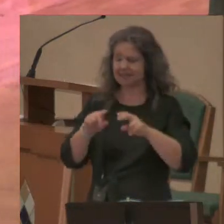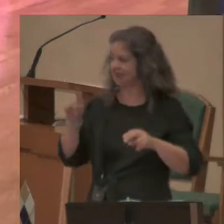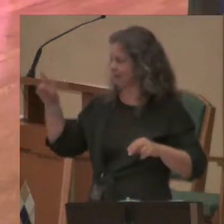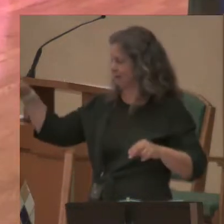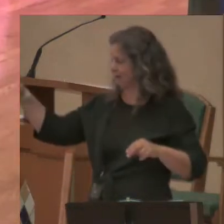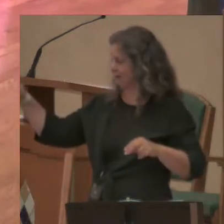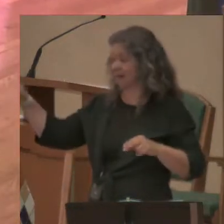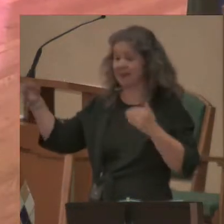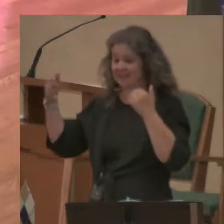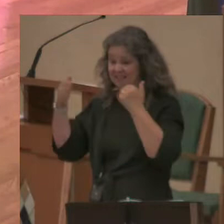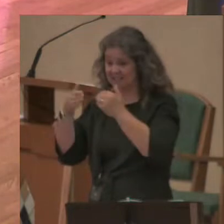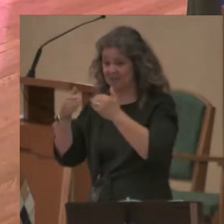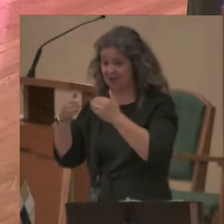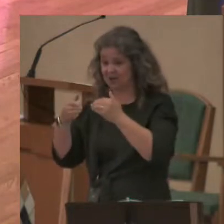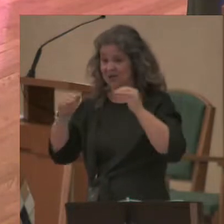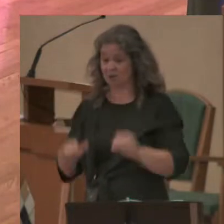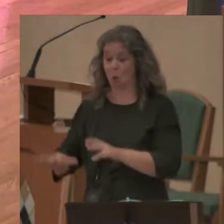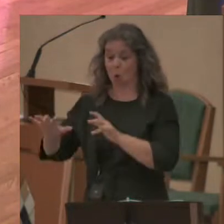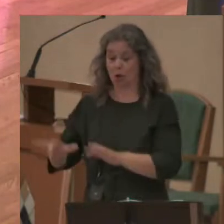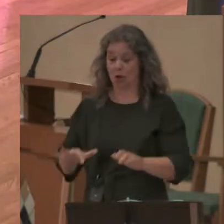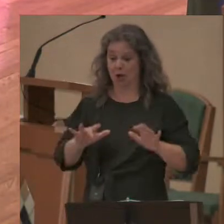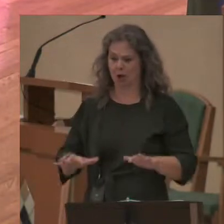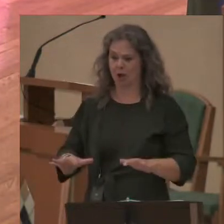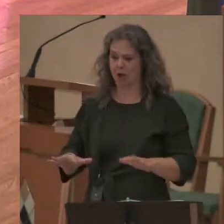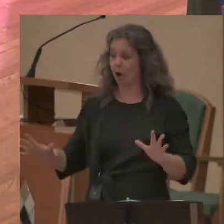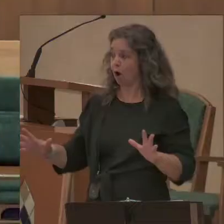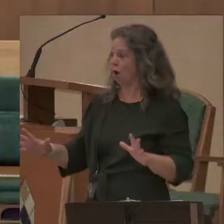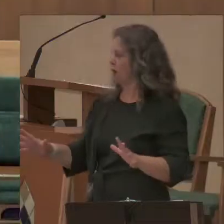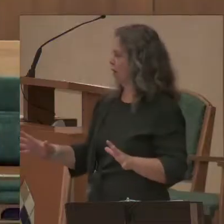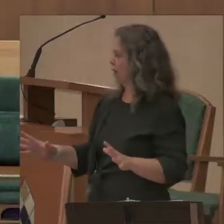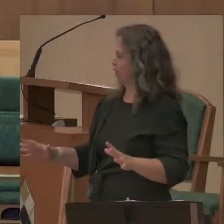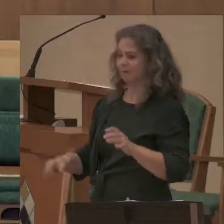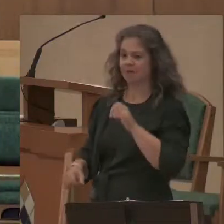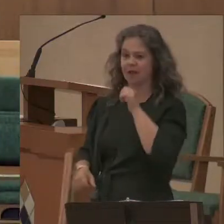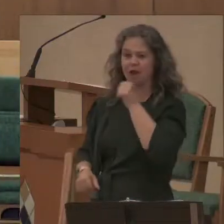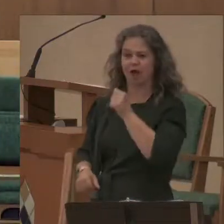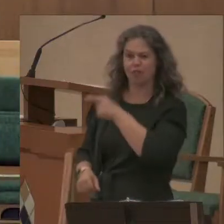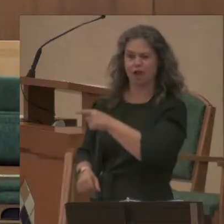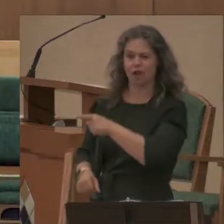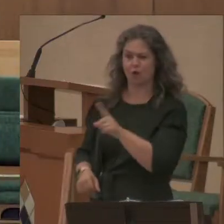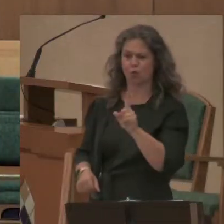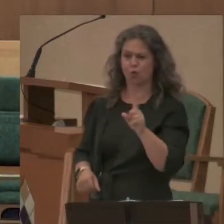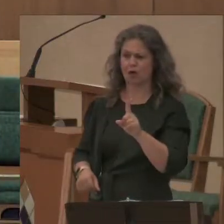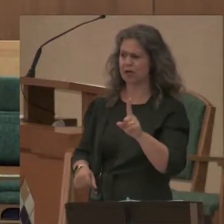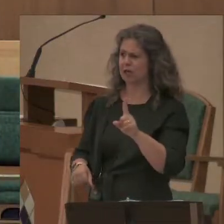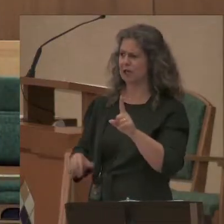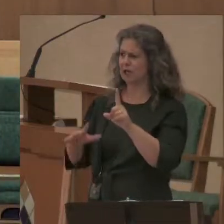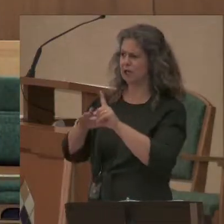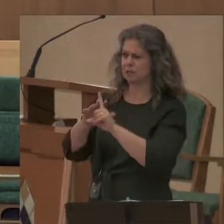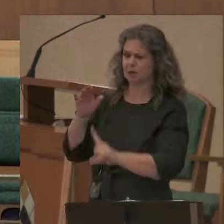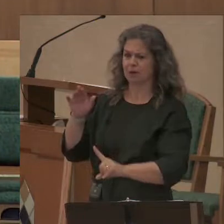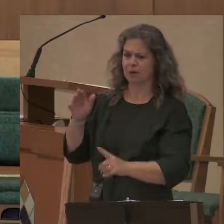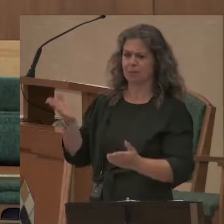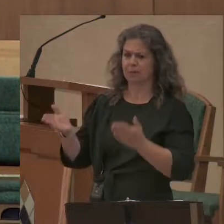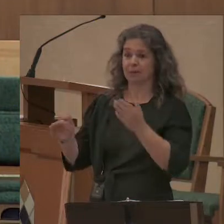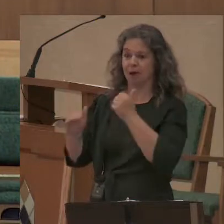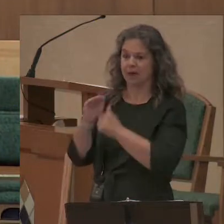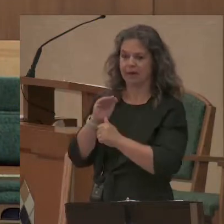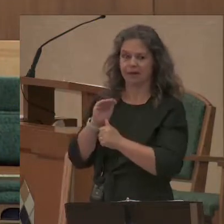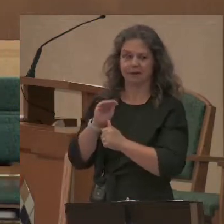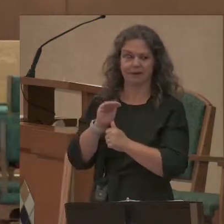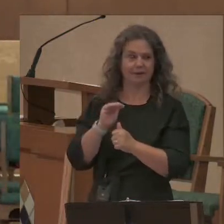By the organ, right? He's not there. Where do you think he's gone? He's perhaps